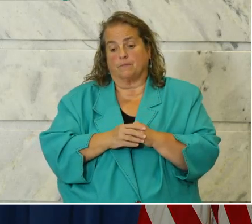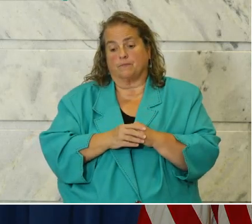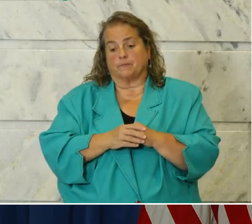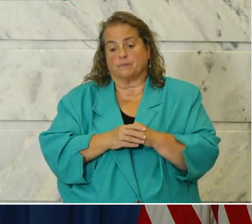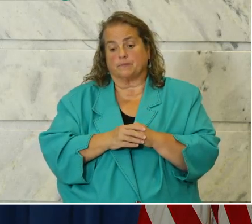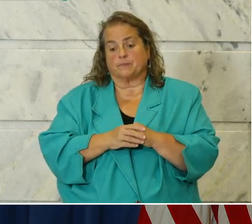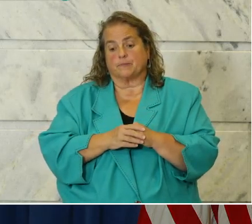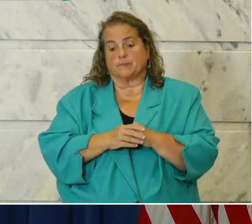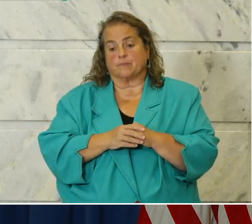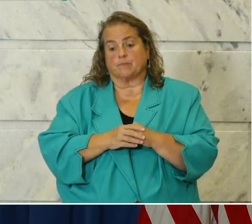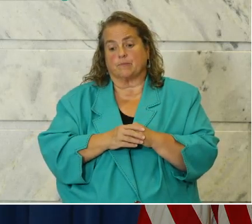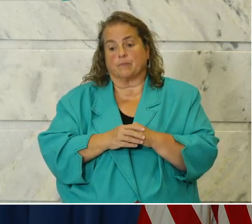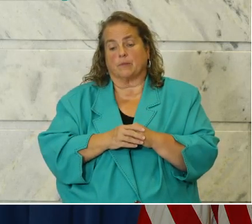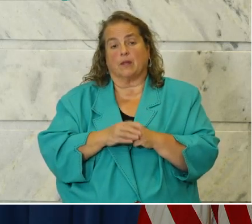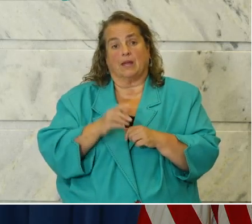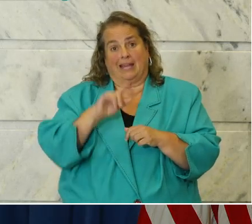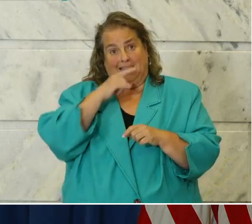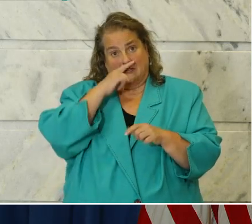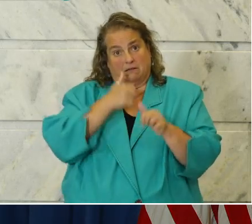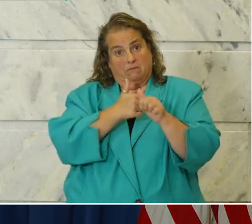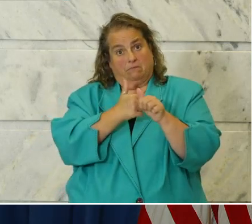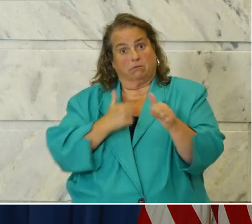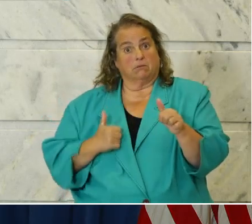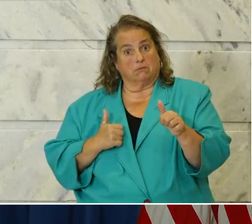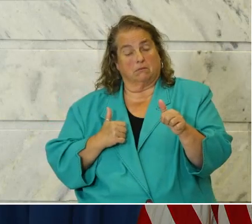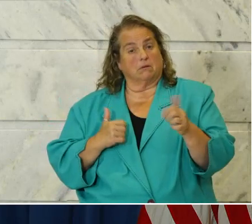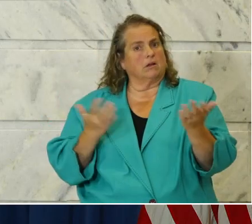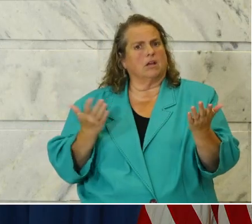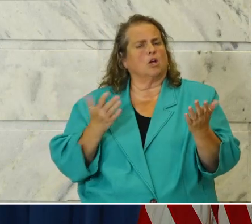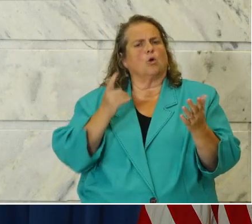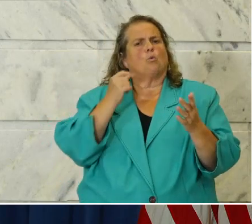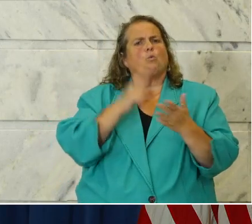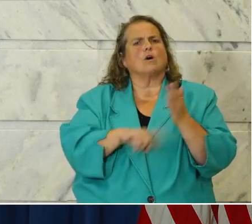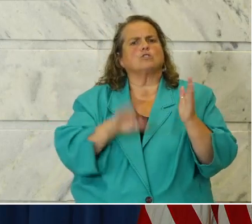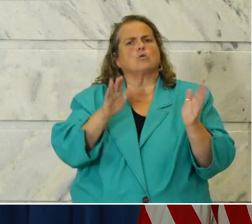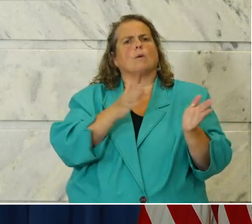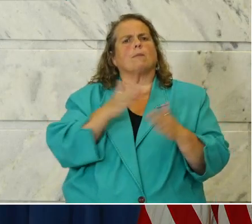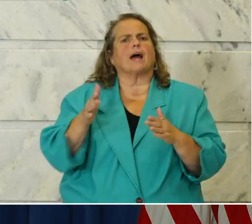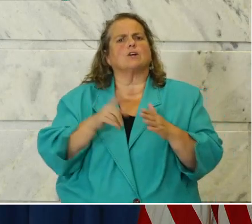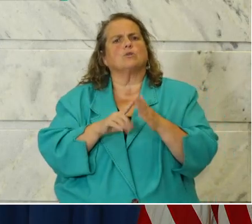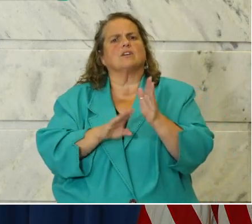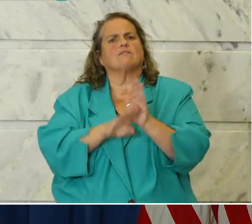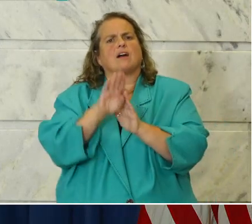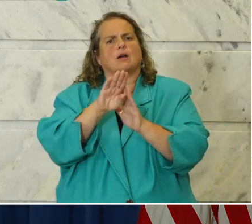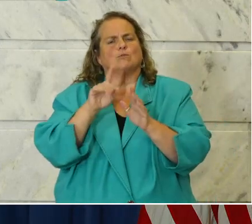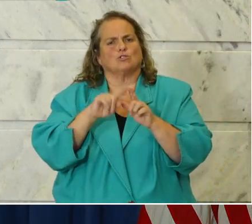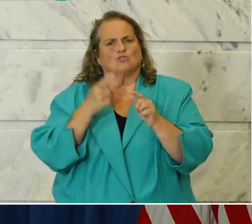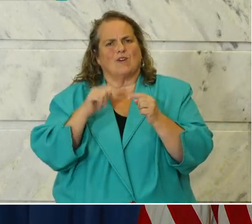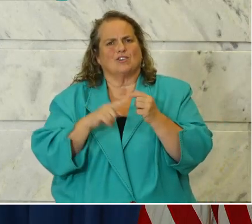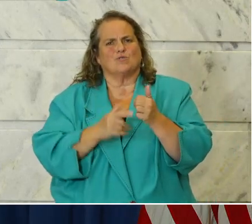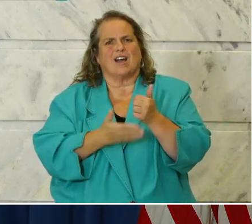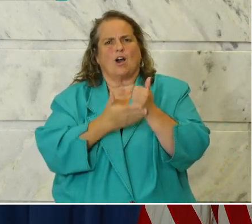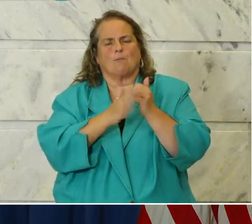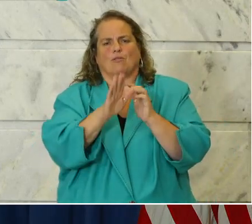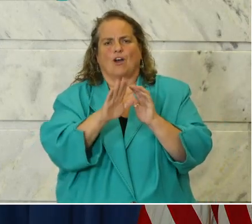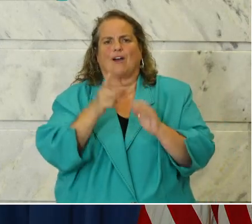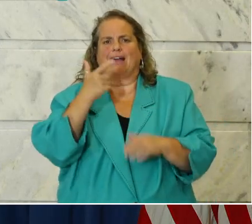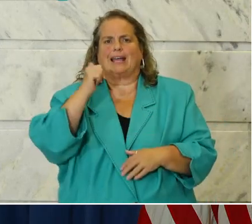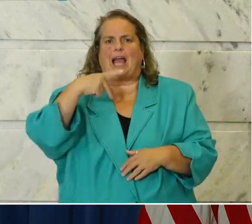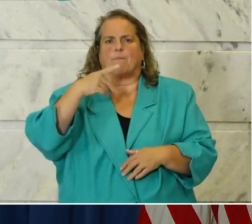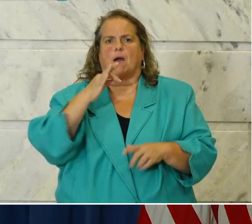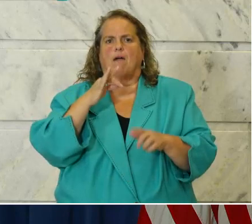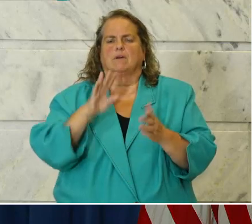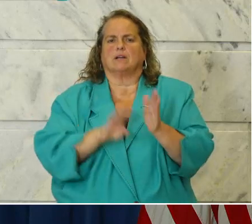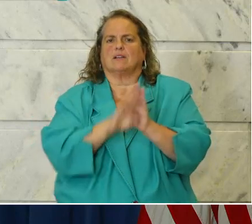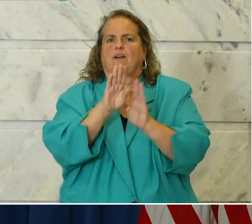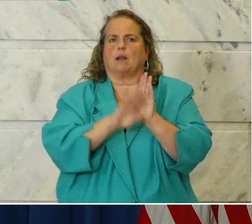Questions about our kids falling behind and plans to develop a plan for bridging the developmental gap. That's something we absolutely